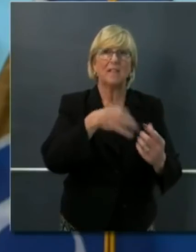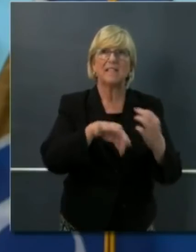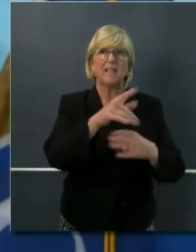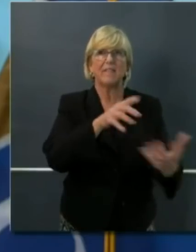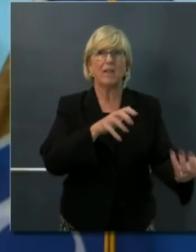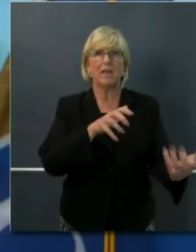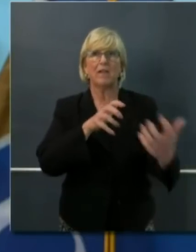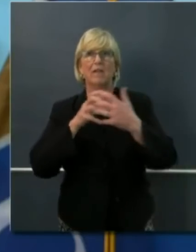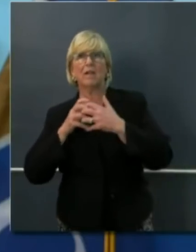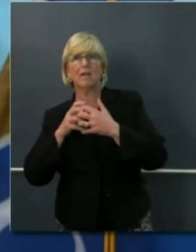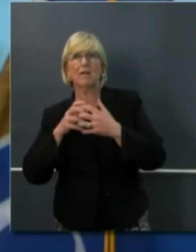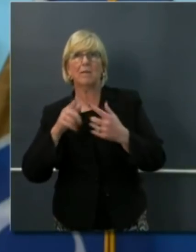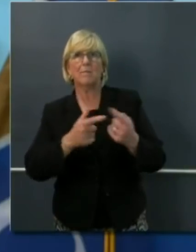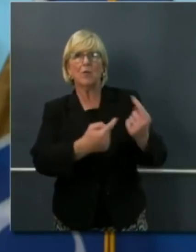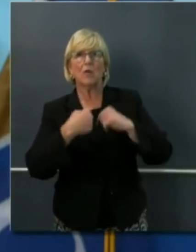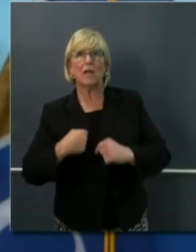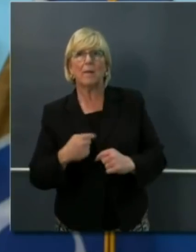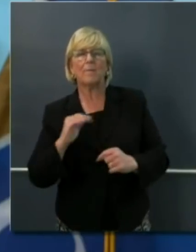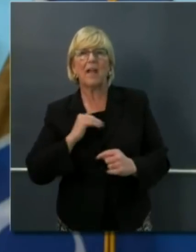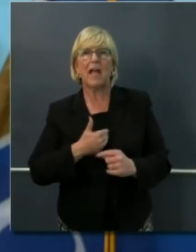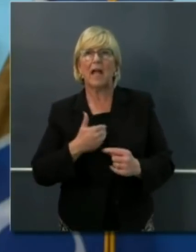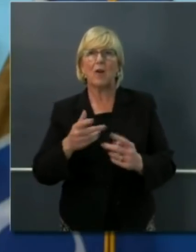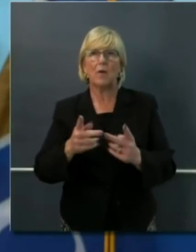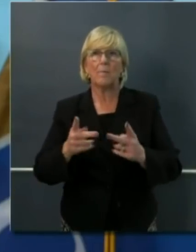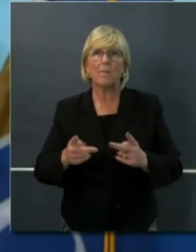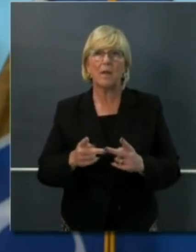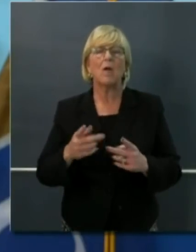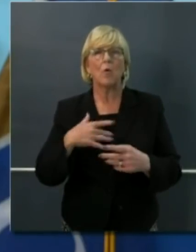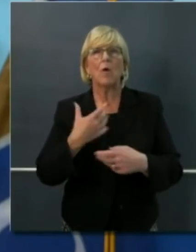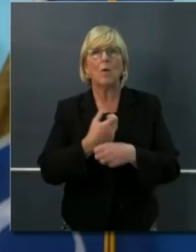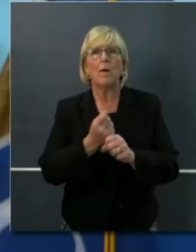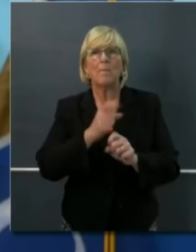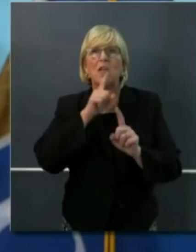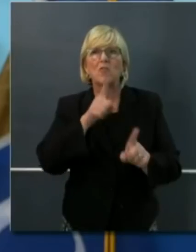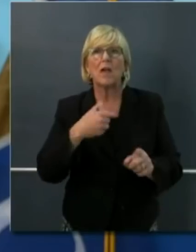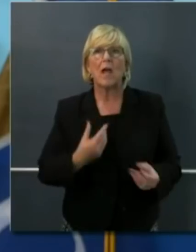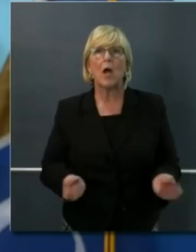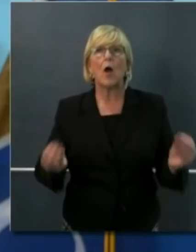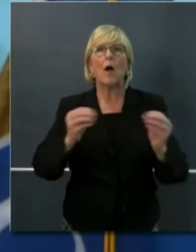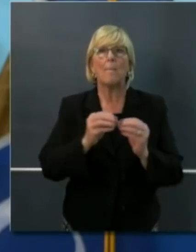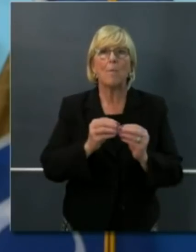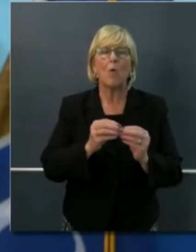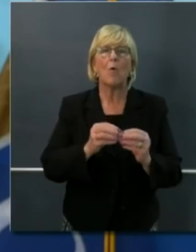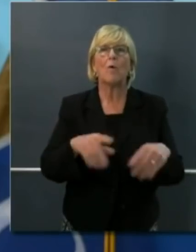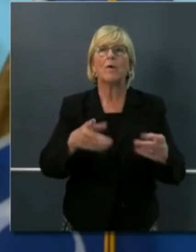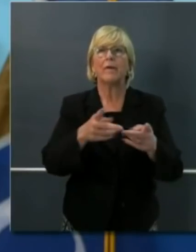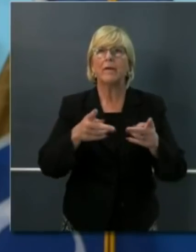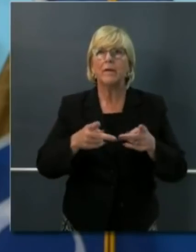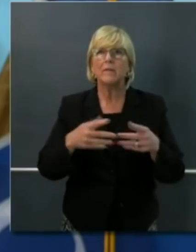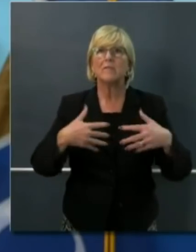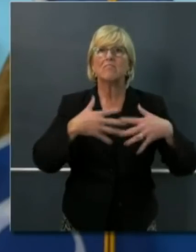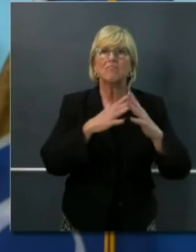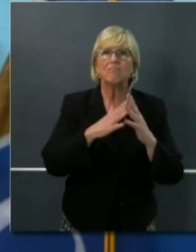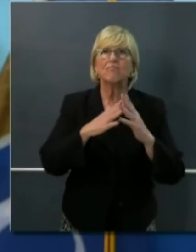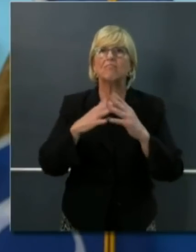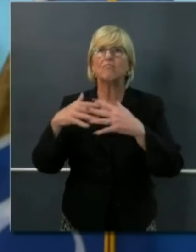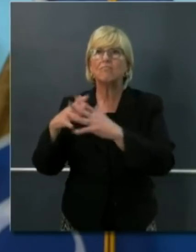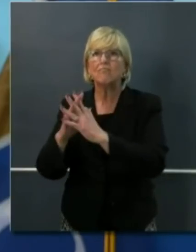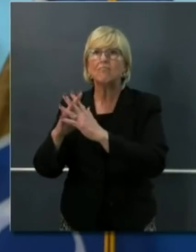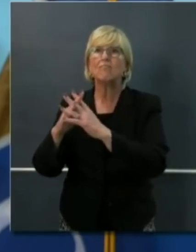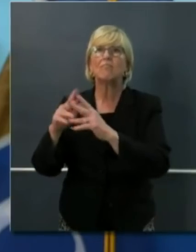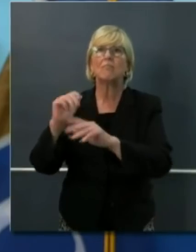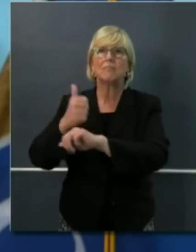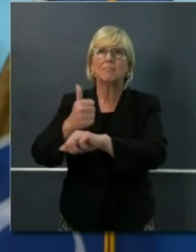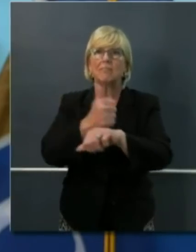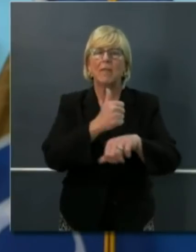so part of the dynamic nature of our testing is to make sure we have more sites, more options, more choice, and those options,